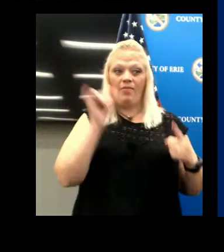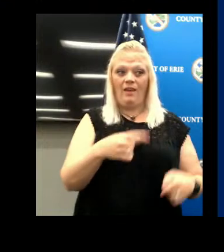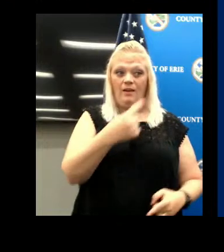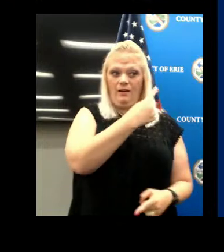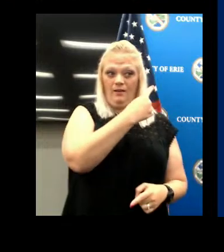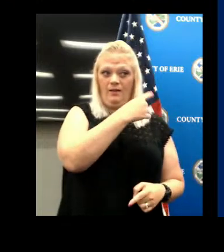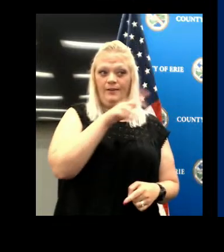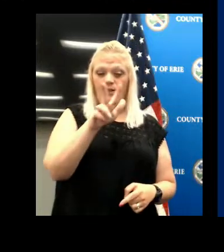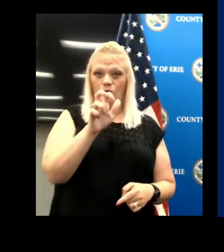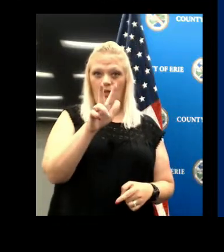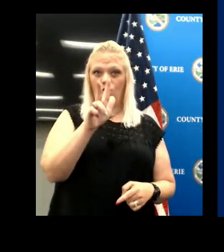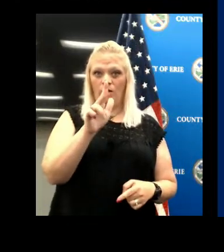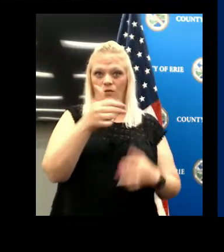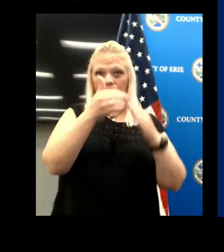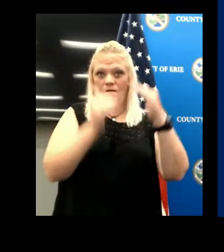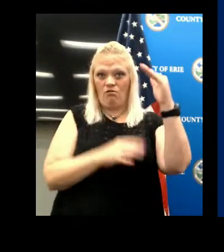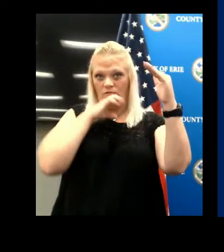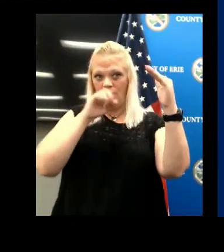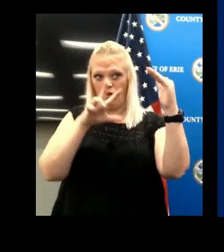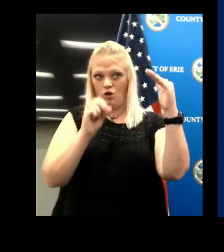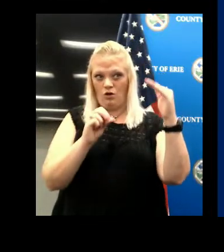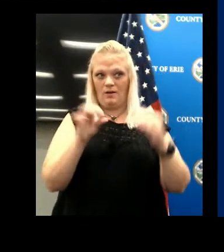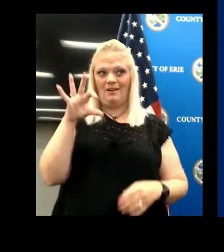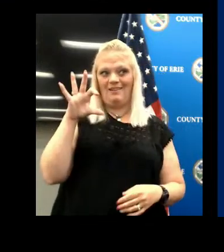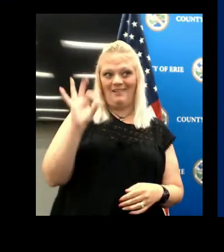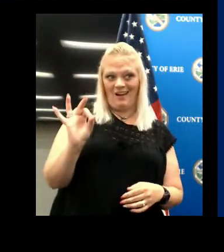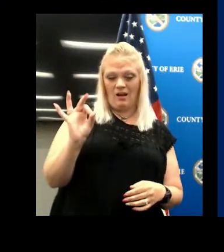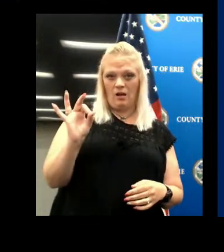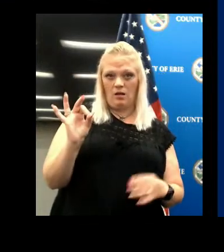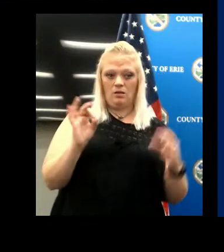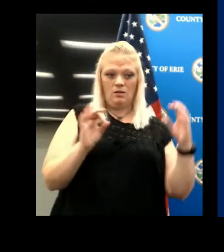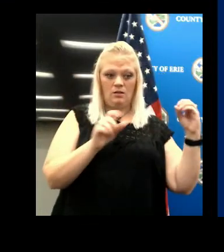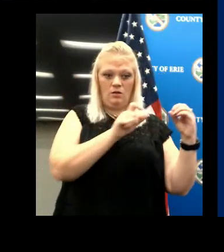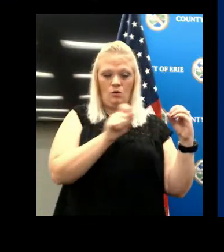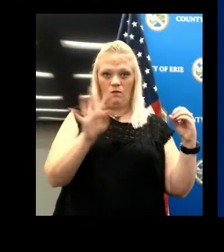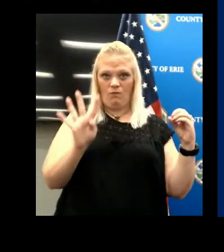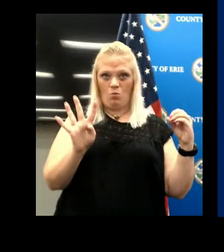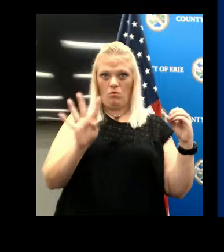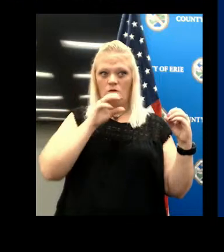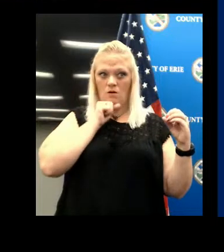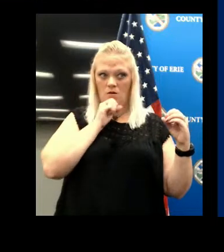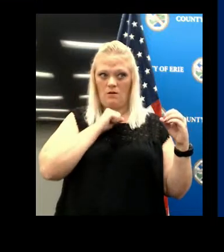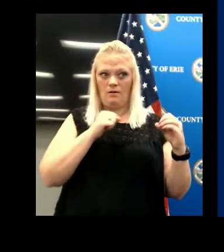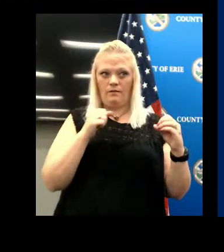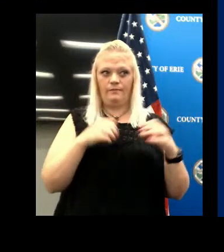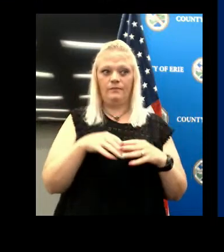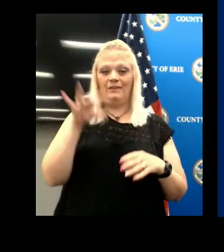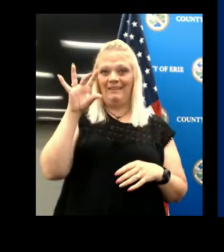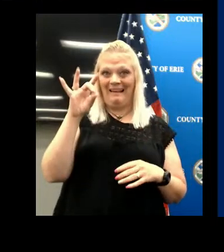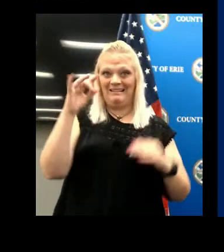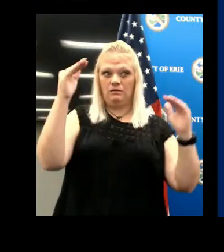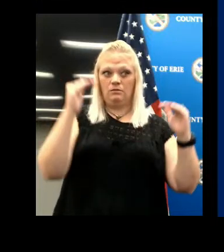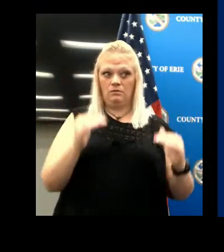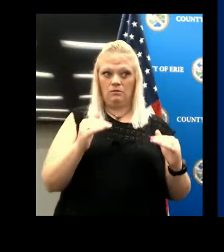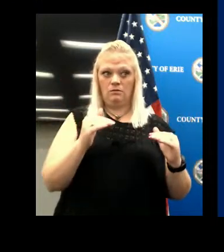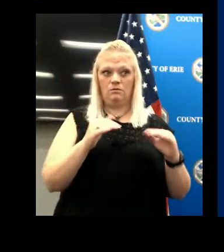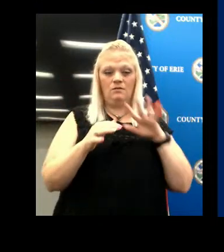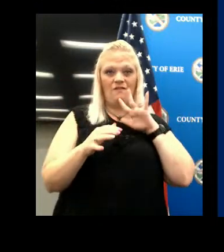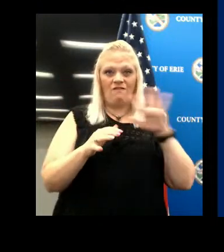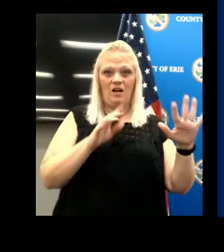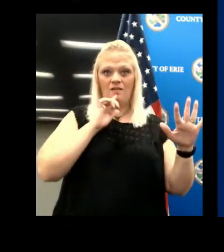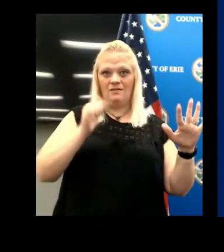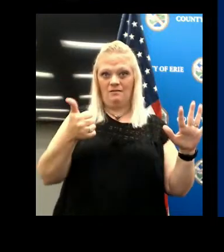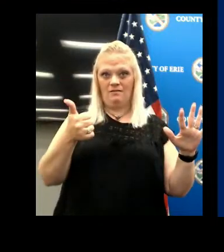323 cases under the age of 30, 9 are from the age range of 0 to 4, 8 are from 5 to